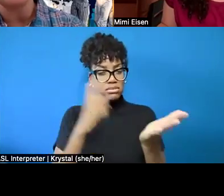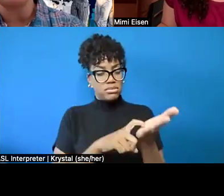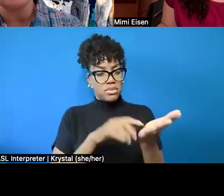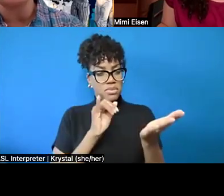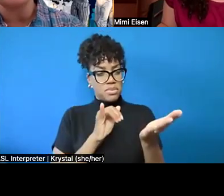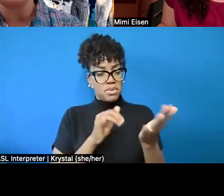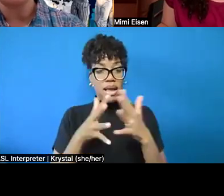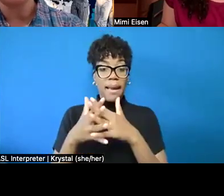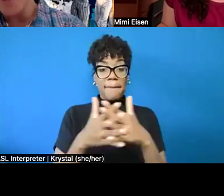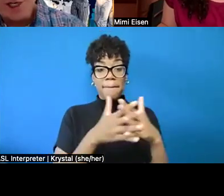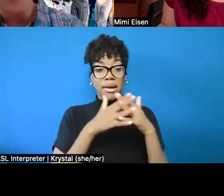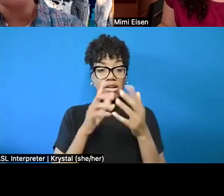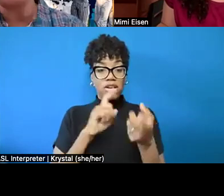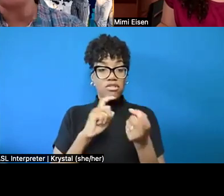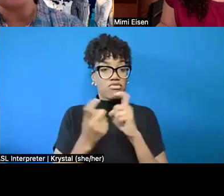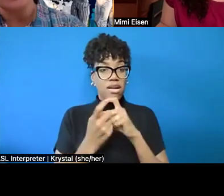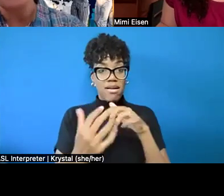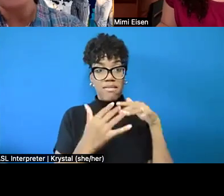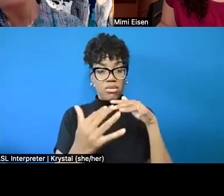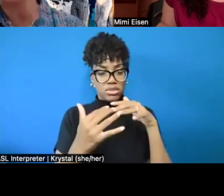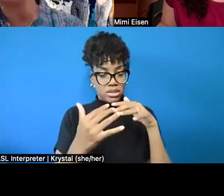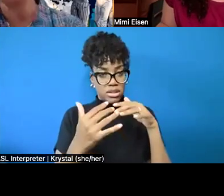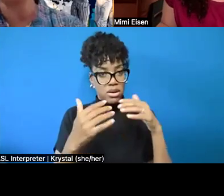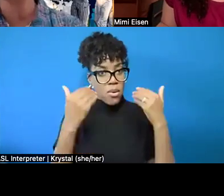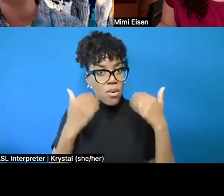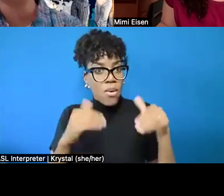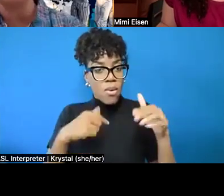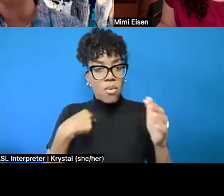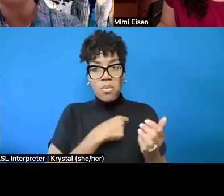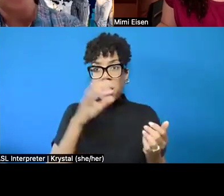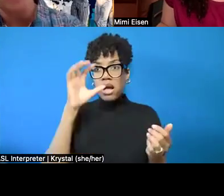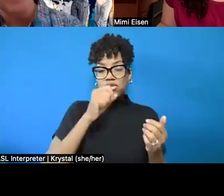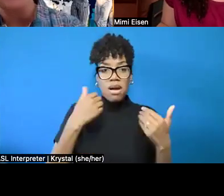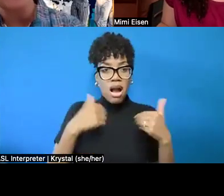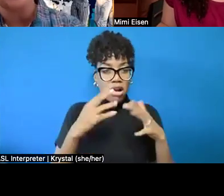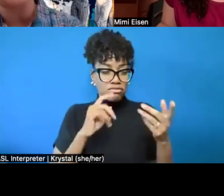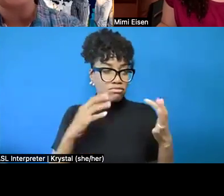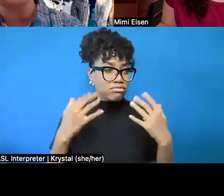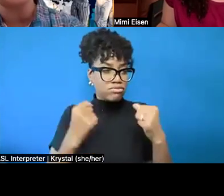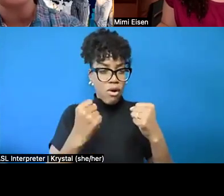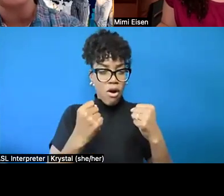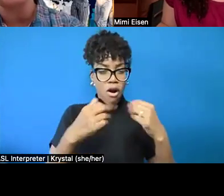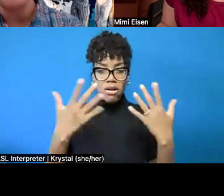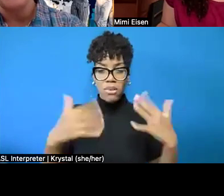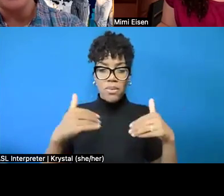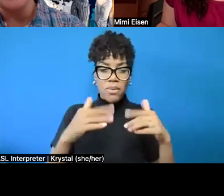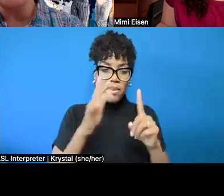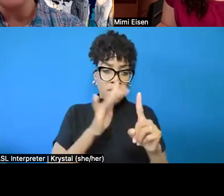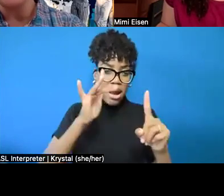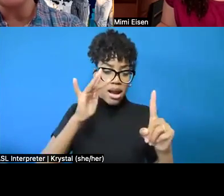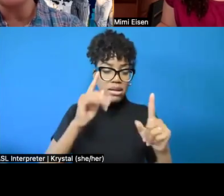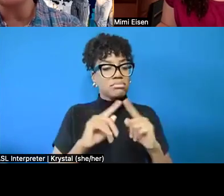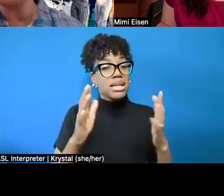By comparing it to the Haitian Revolution and also to revolutions that came afterwards, like the Mexican Revolution.